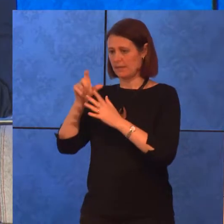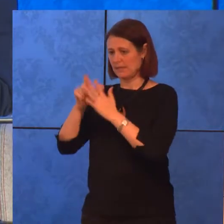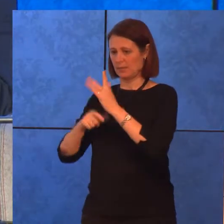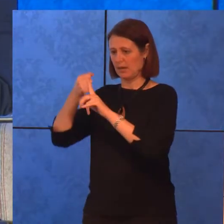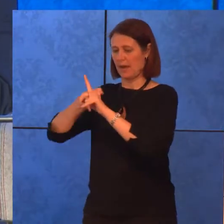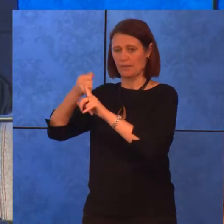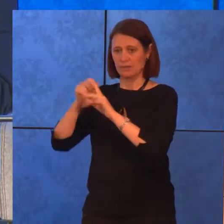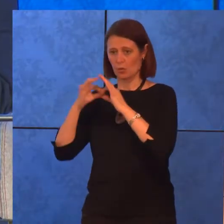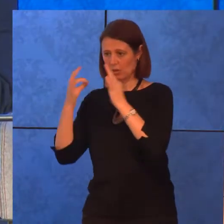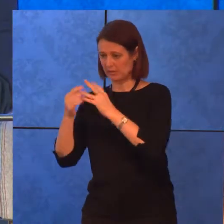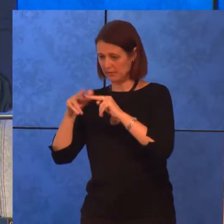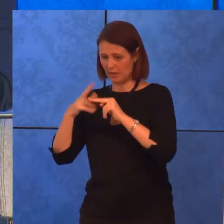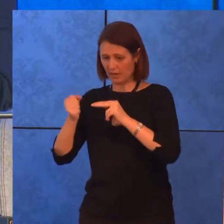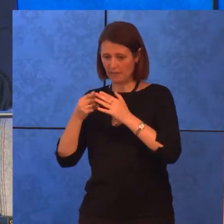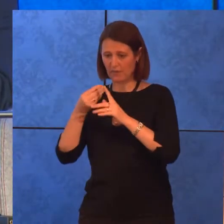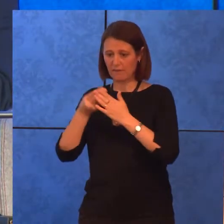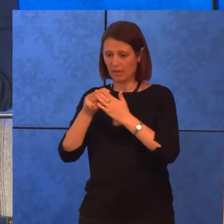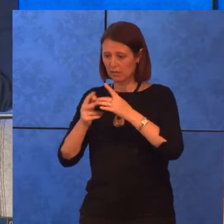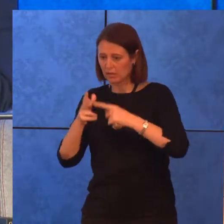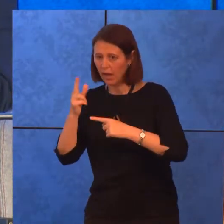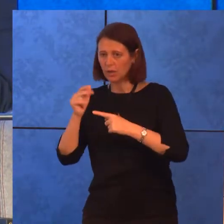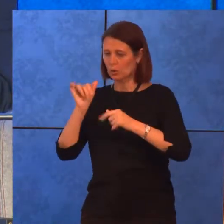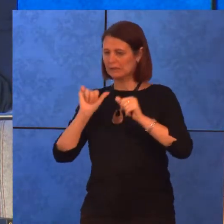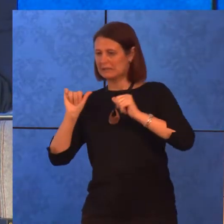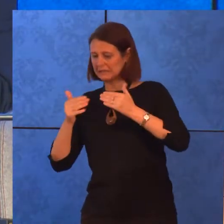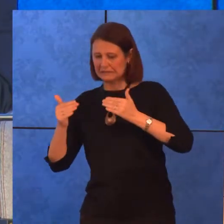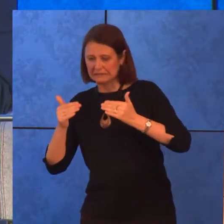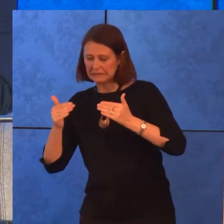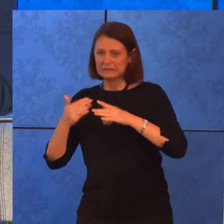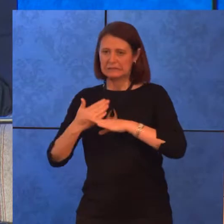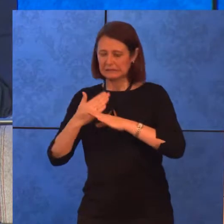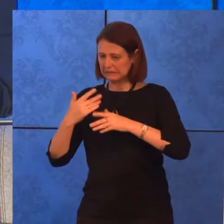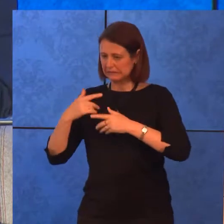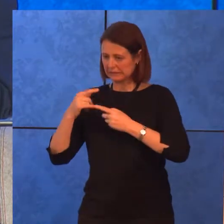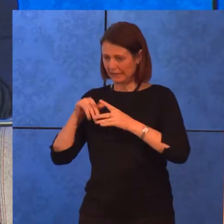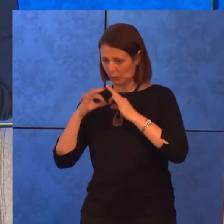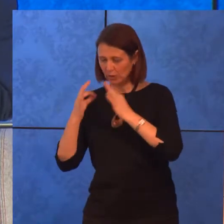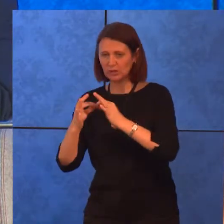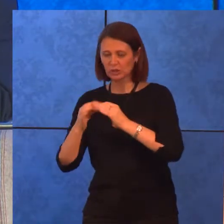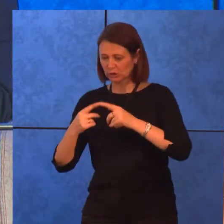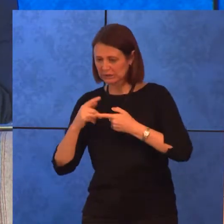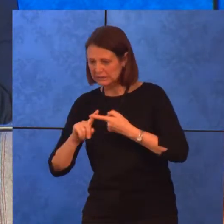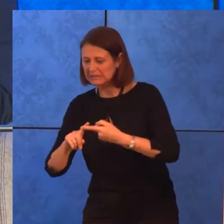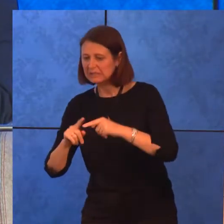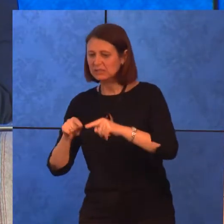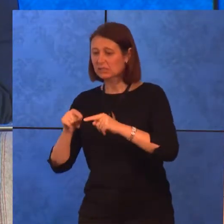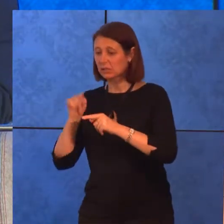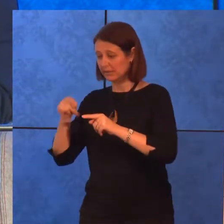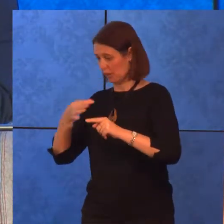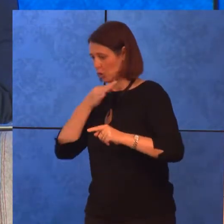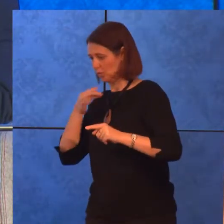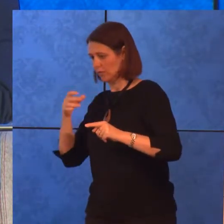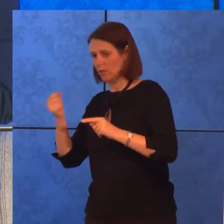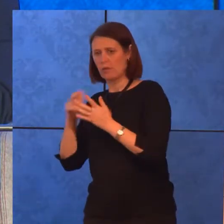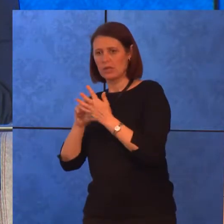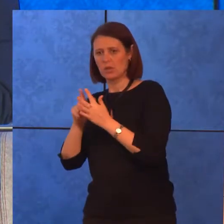around Australia have their funding cut or they're struggling to survive? I mean, what existential threat does that offer to the way the NDIS and